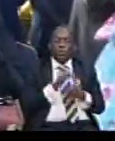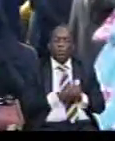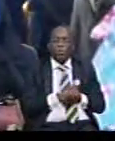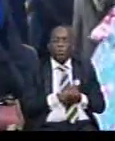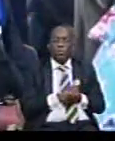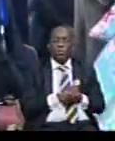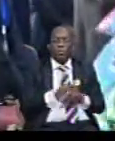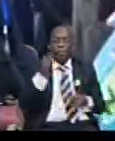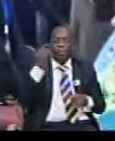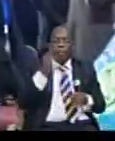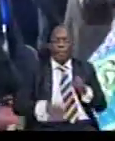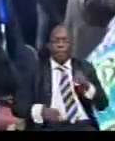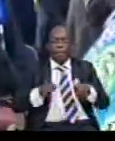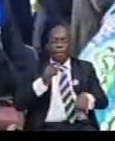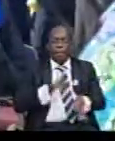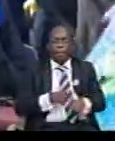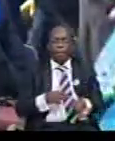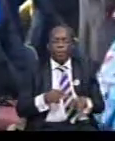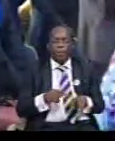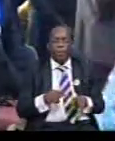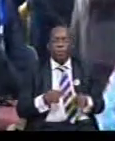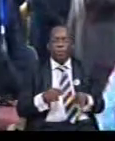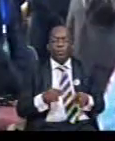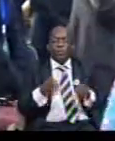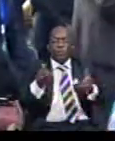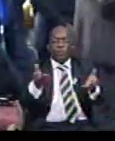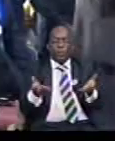end time drive.